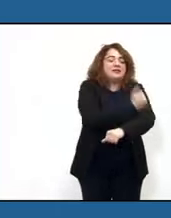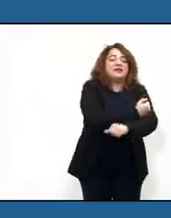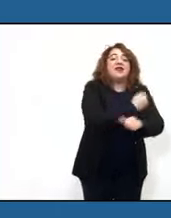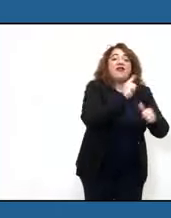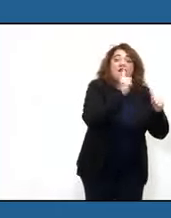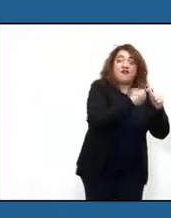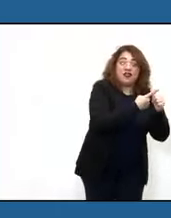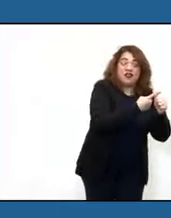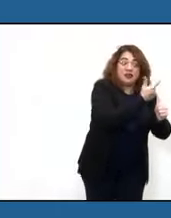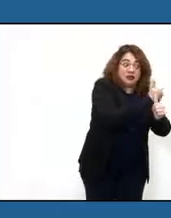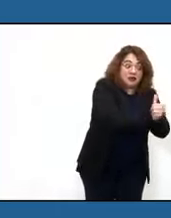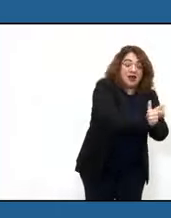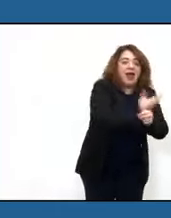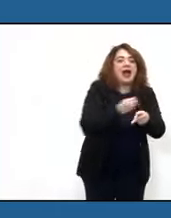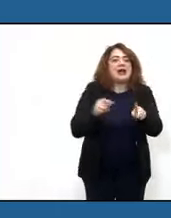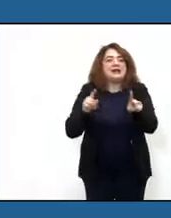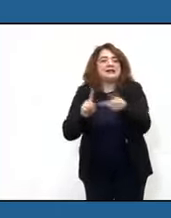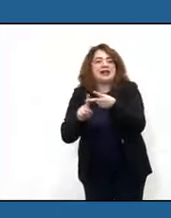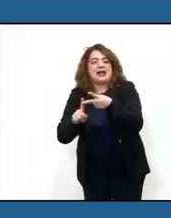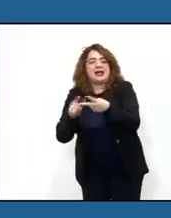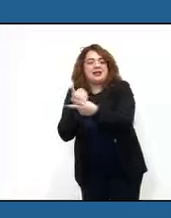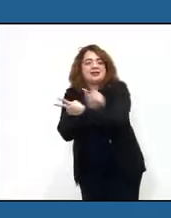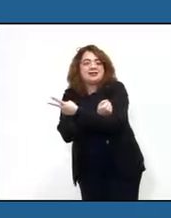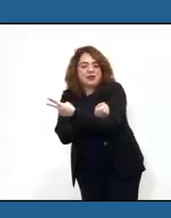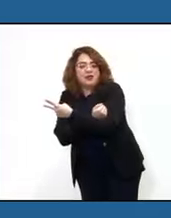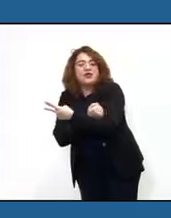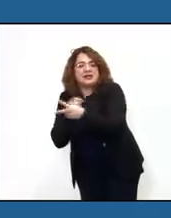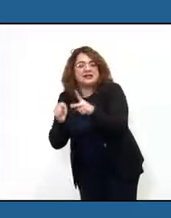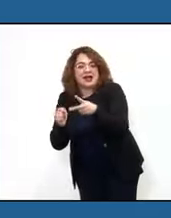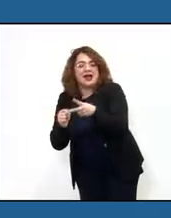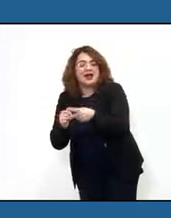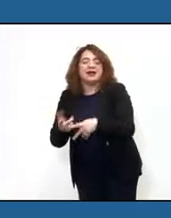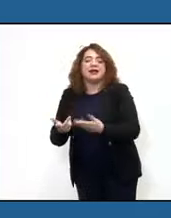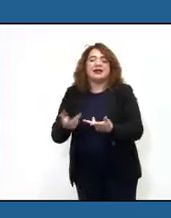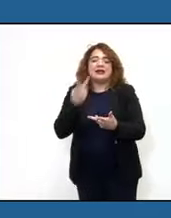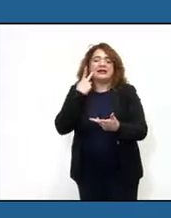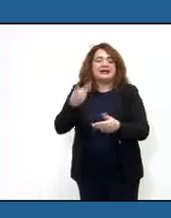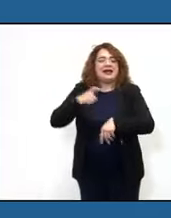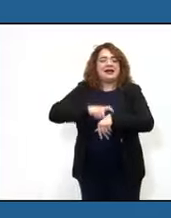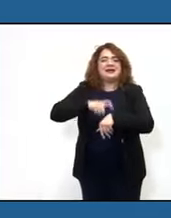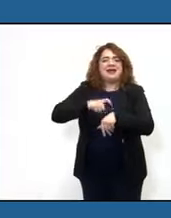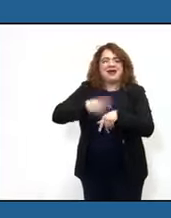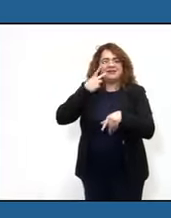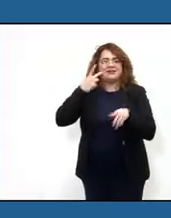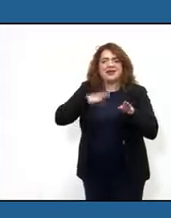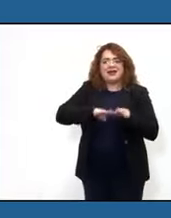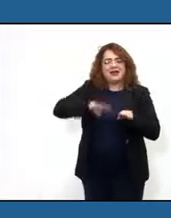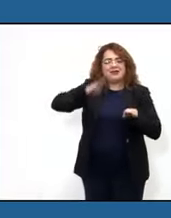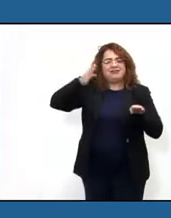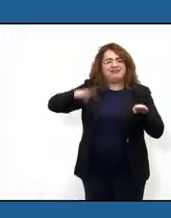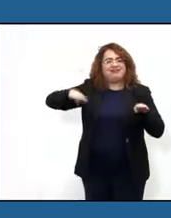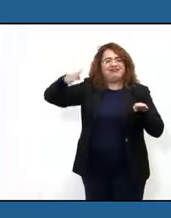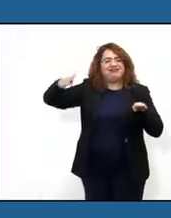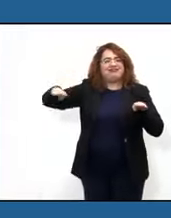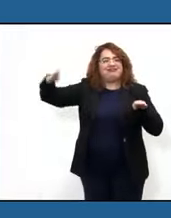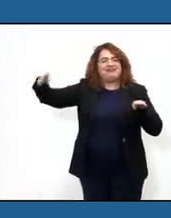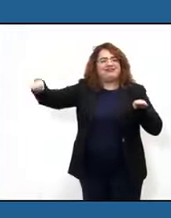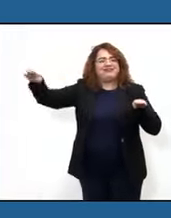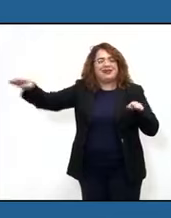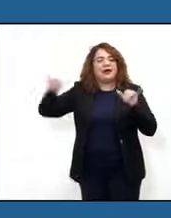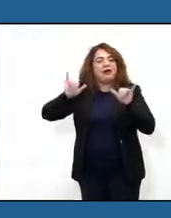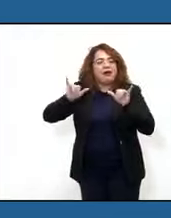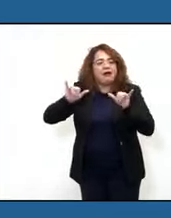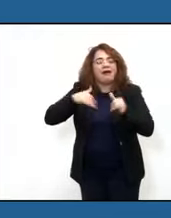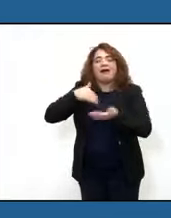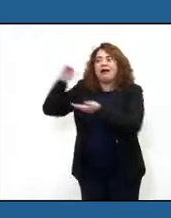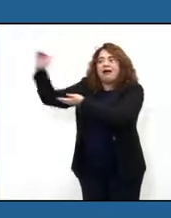out. It really does show you that over time, you know, that the differences of our focus areas, and knowing that we